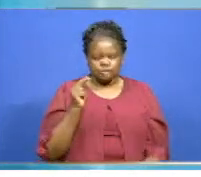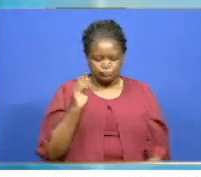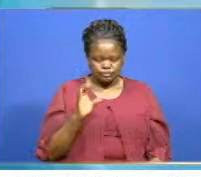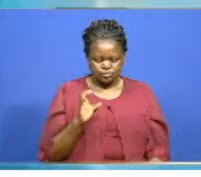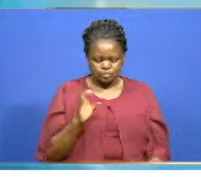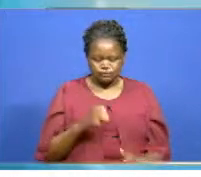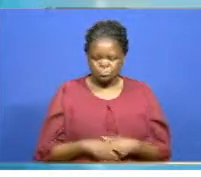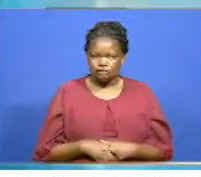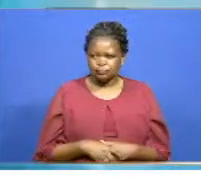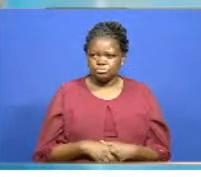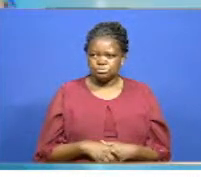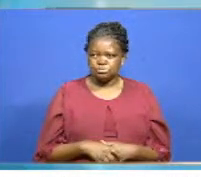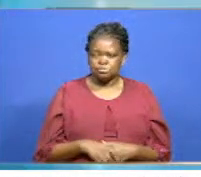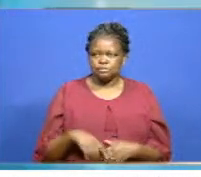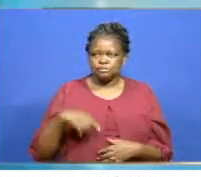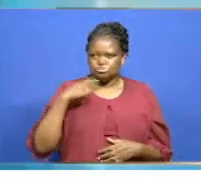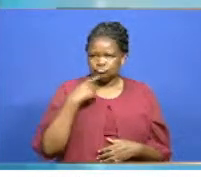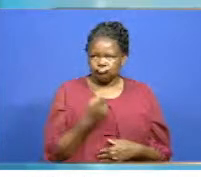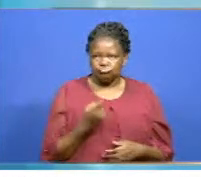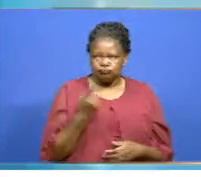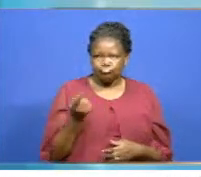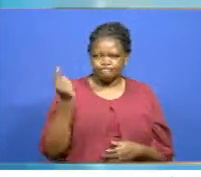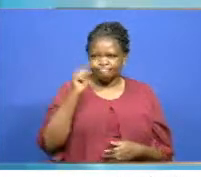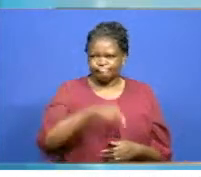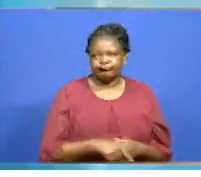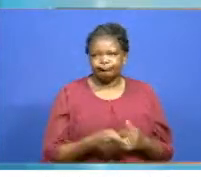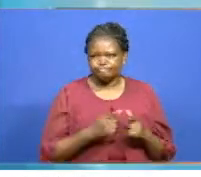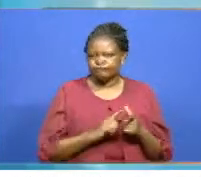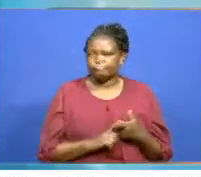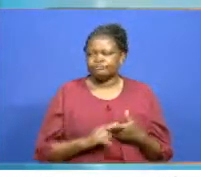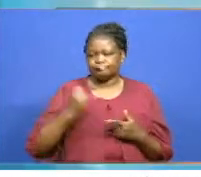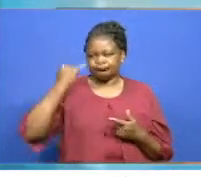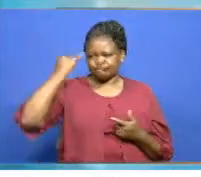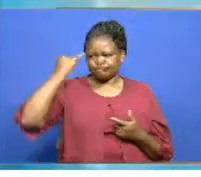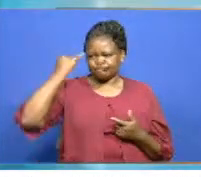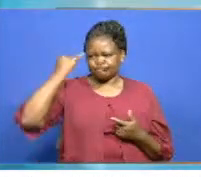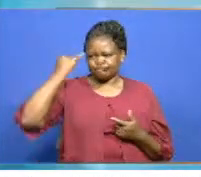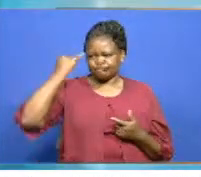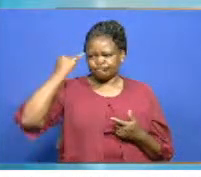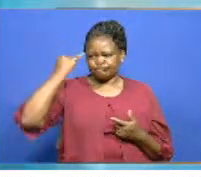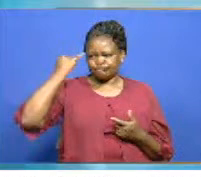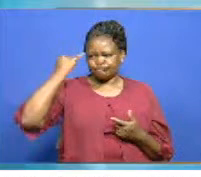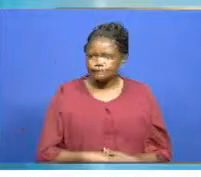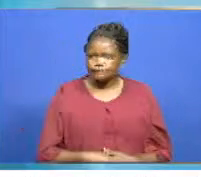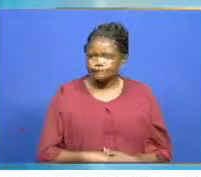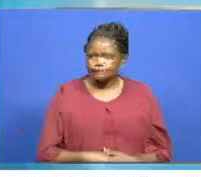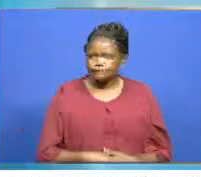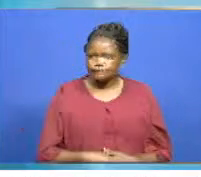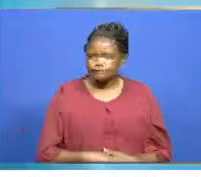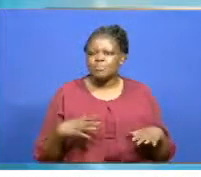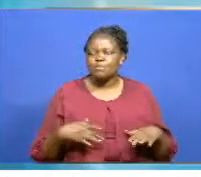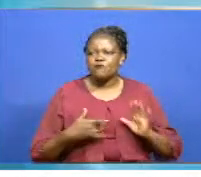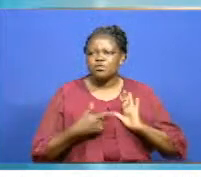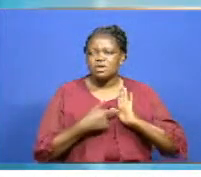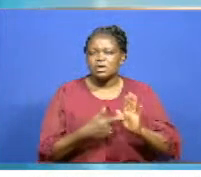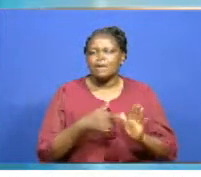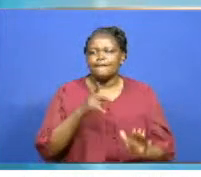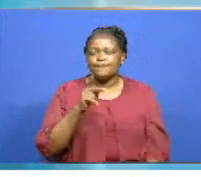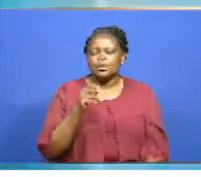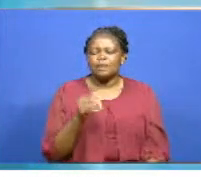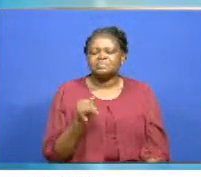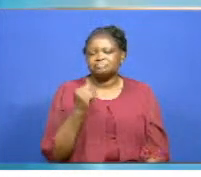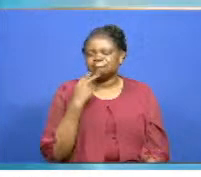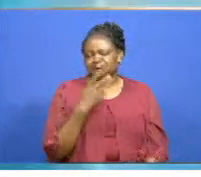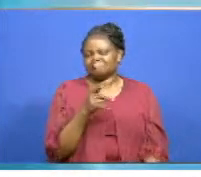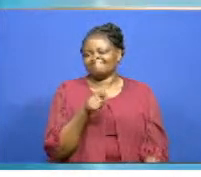ANC leading. So he comes, and the idea is that people, Kabuchai, look at that